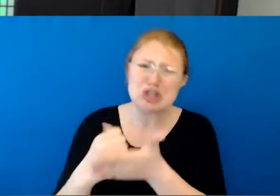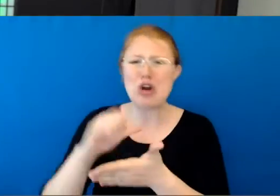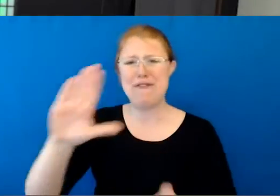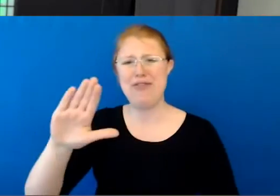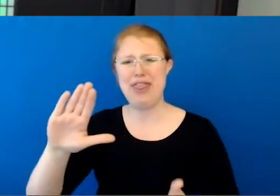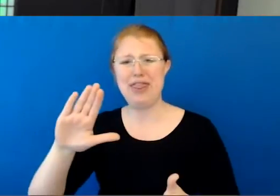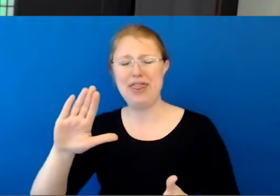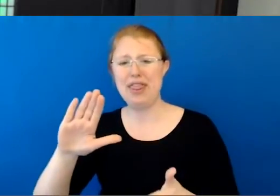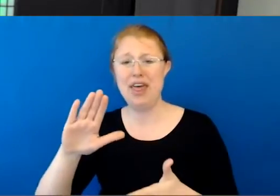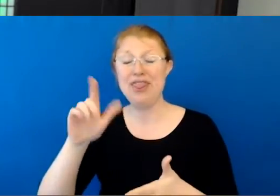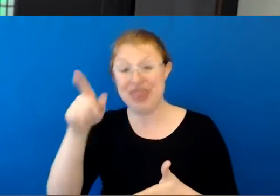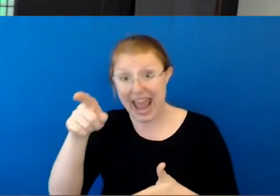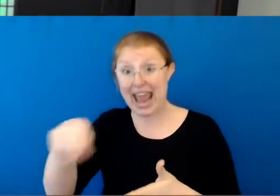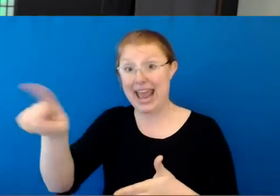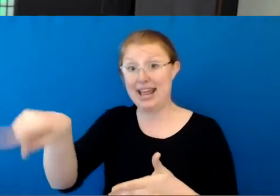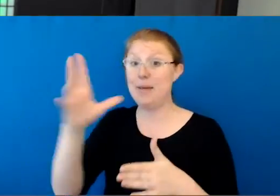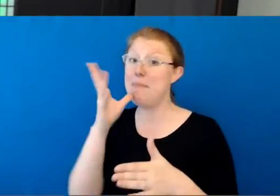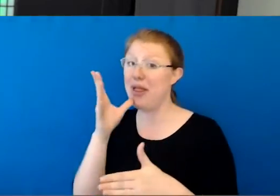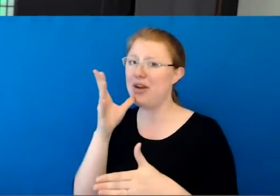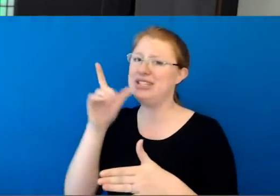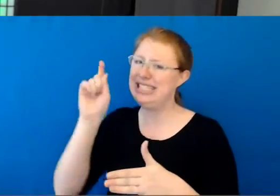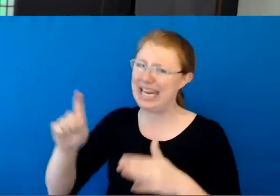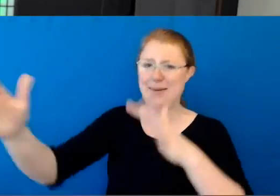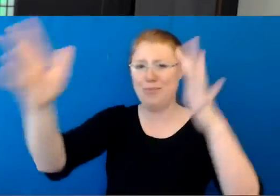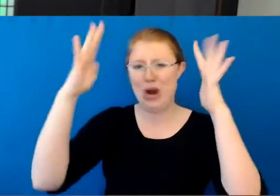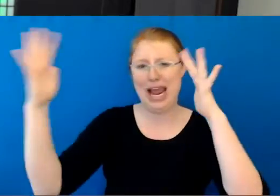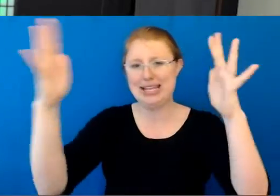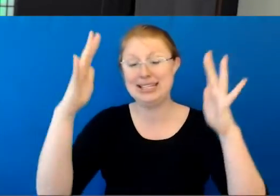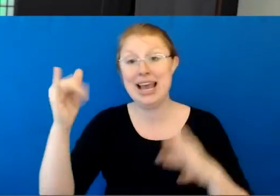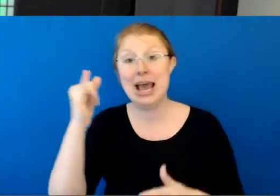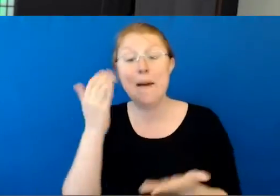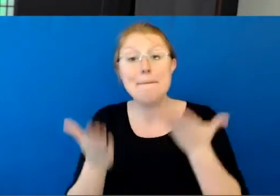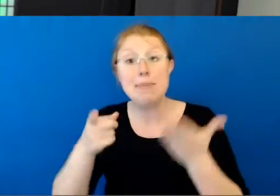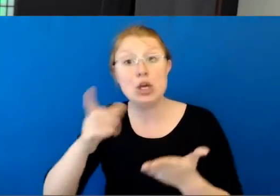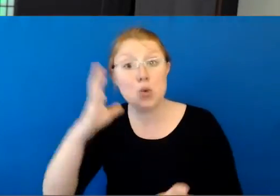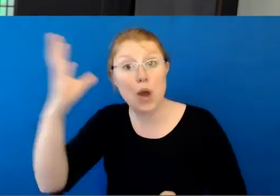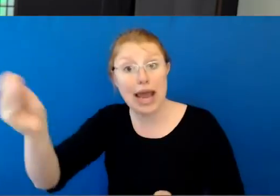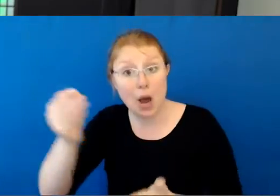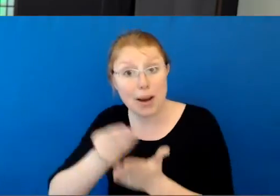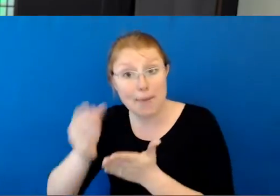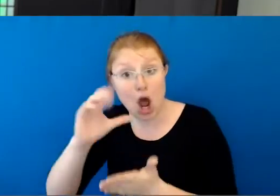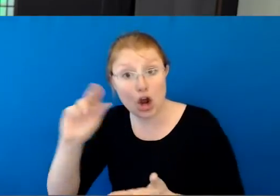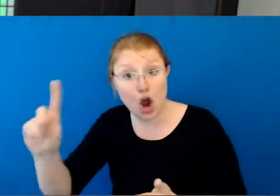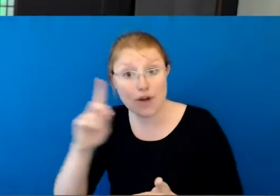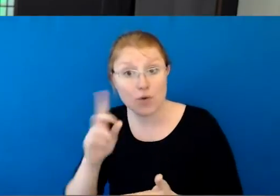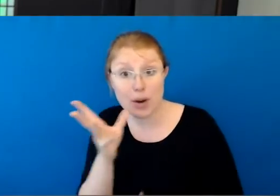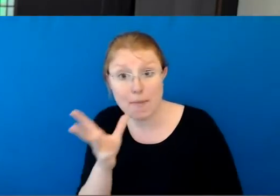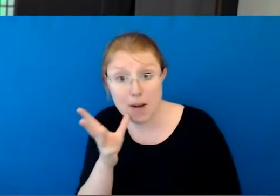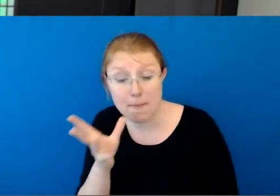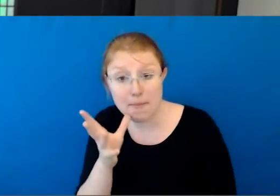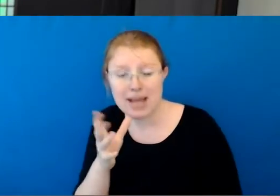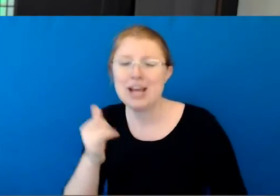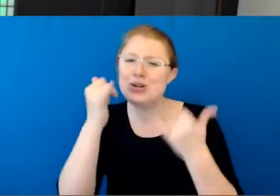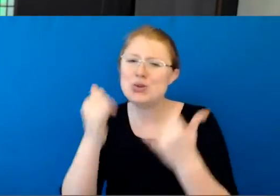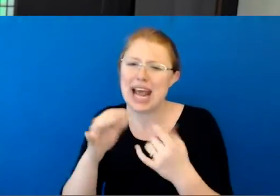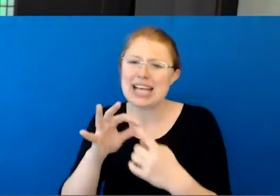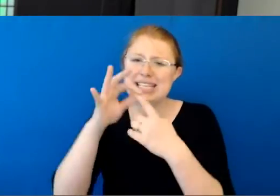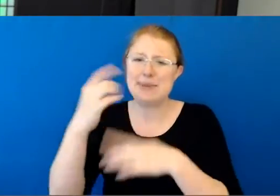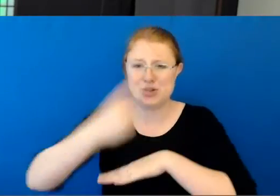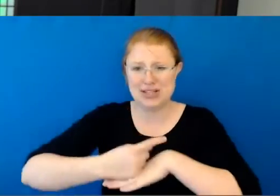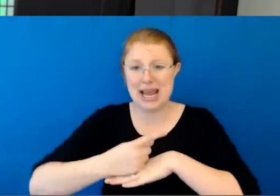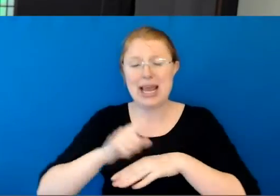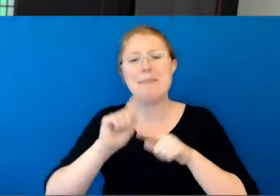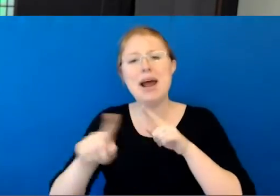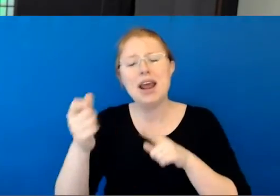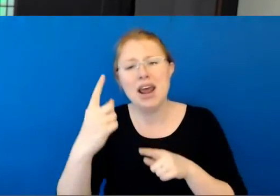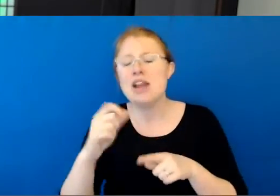love of a mother and the love of a wife and the work and the effort that they put in to provide for the family in so many different ways is